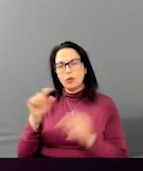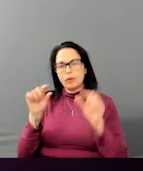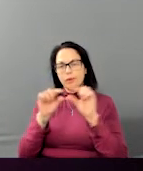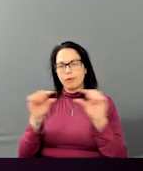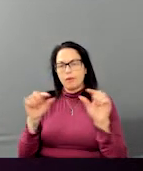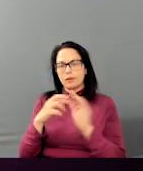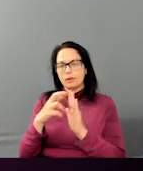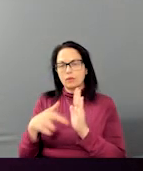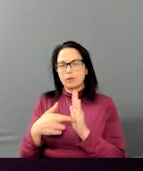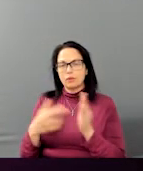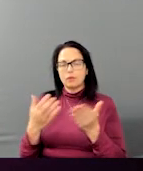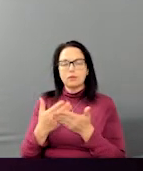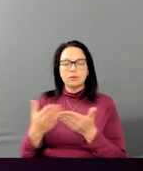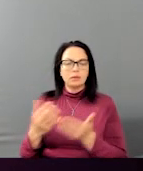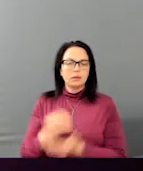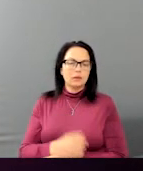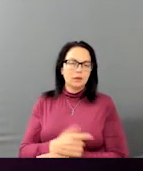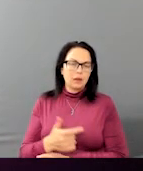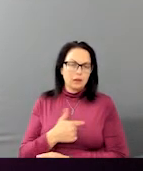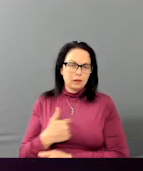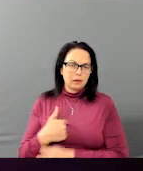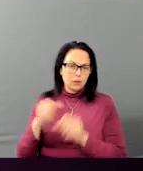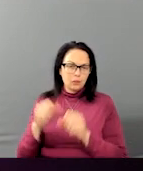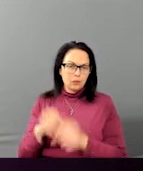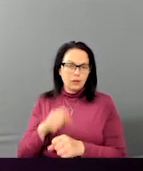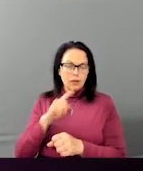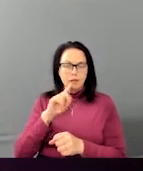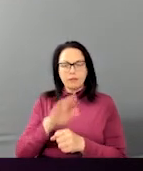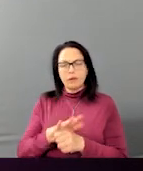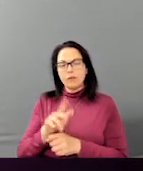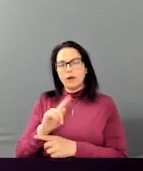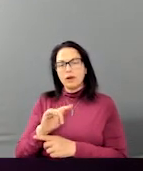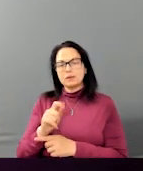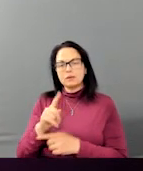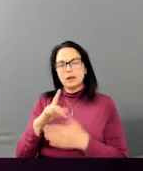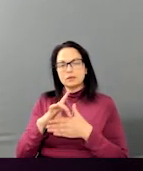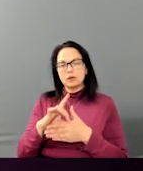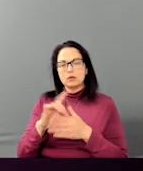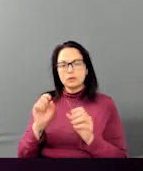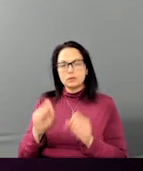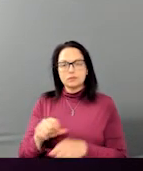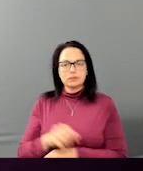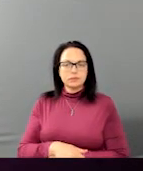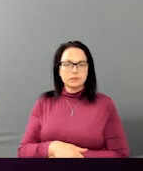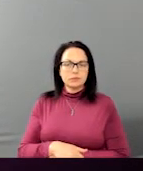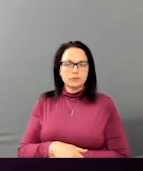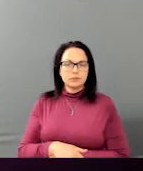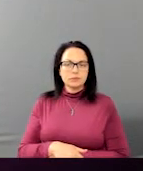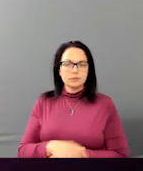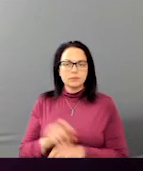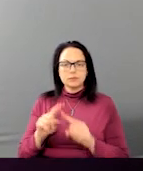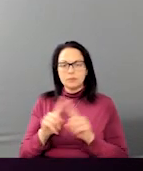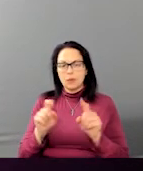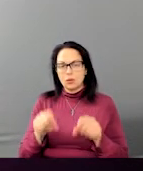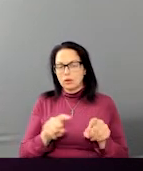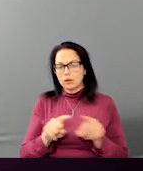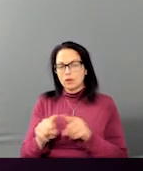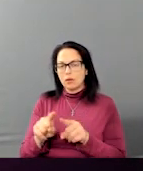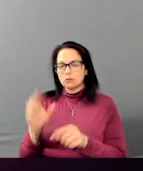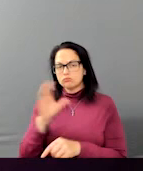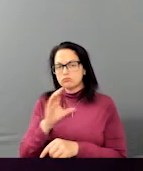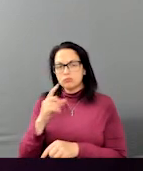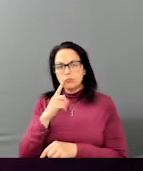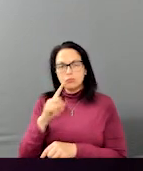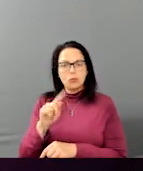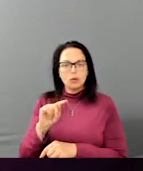here, and then we're able to verify its text content. But we can also search by things by its text content